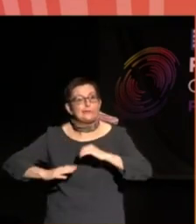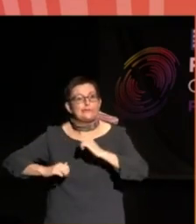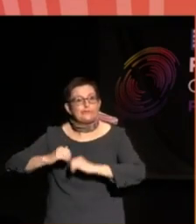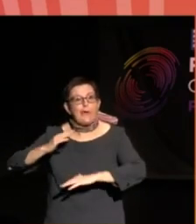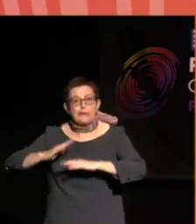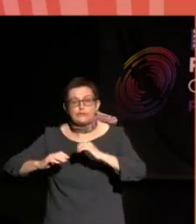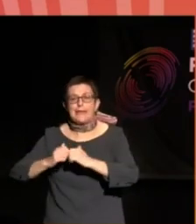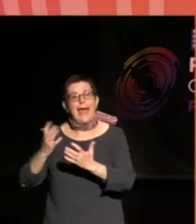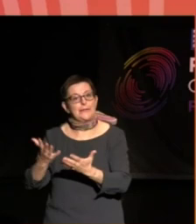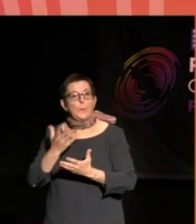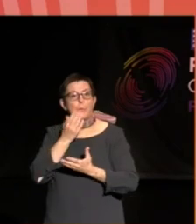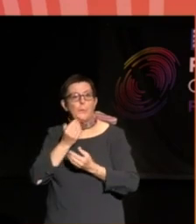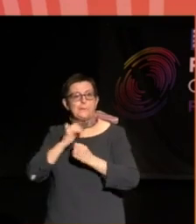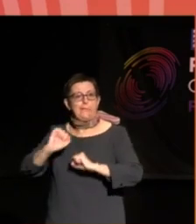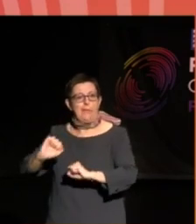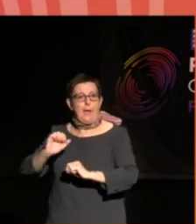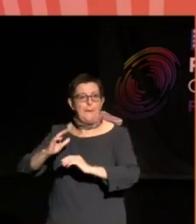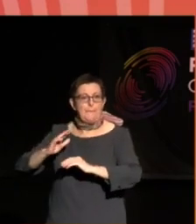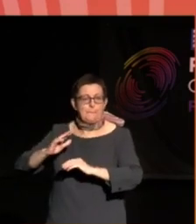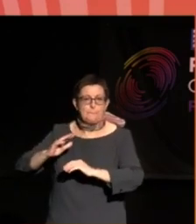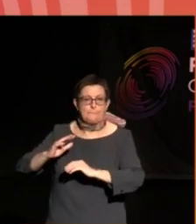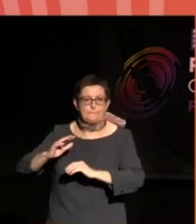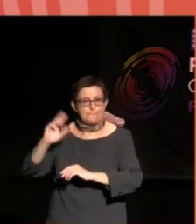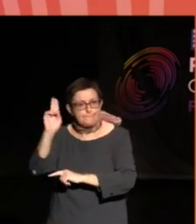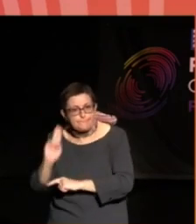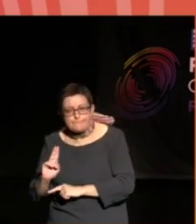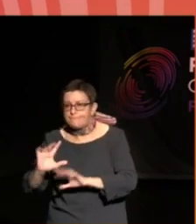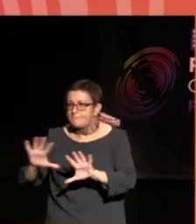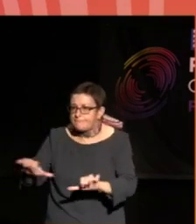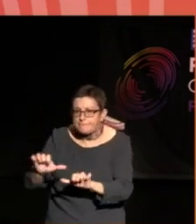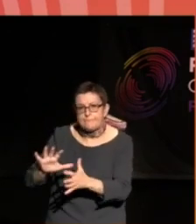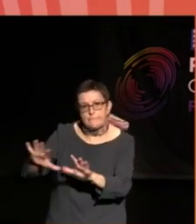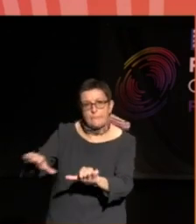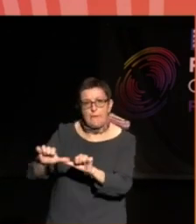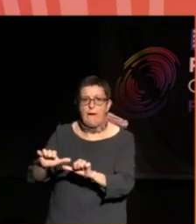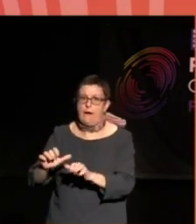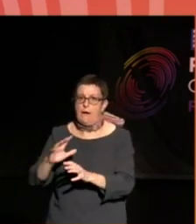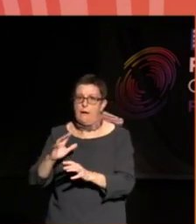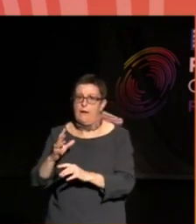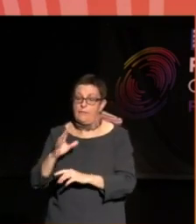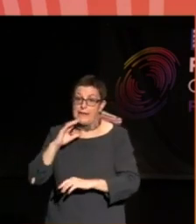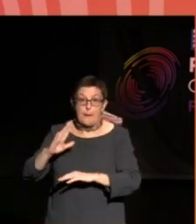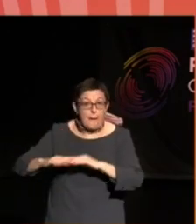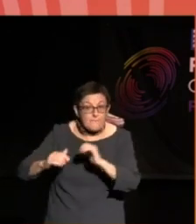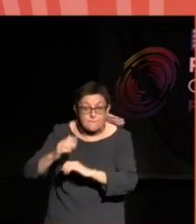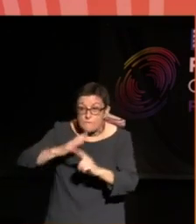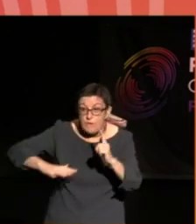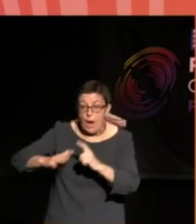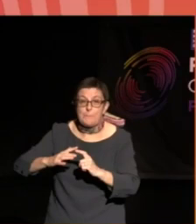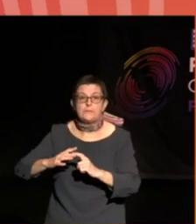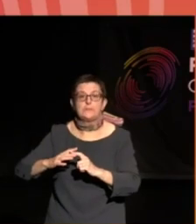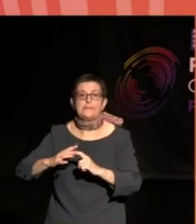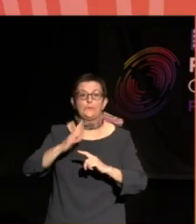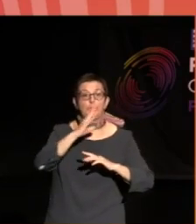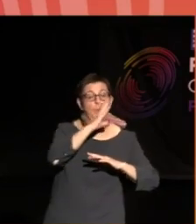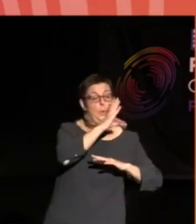buildings. And therefore, we really need to make that built environment net zero